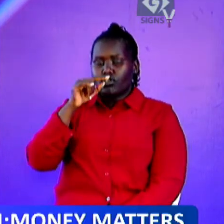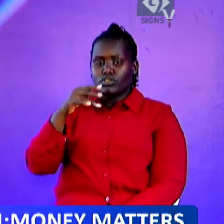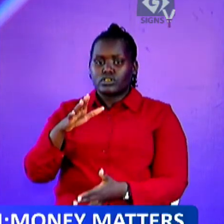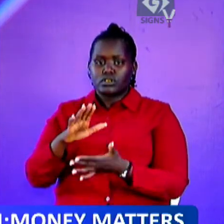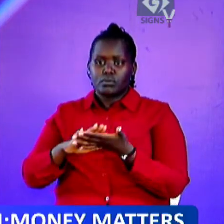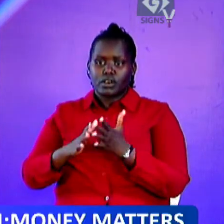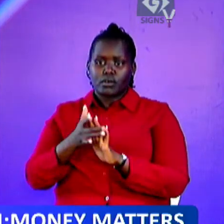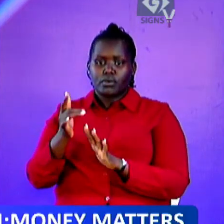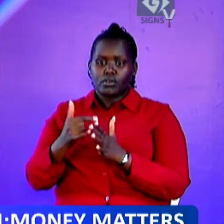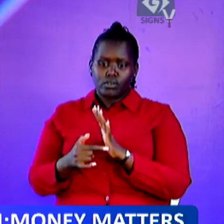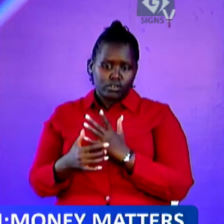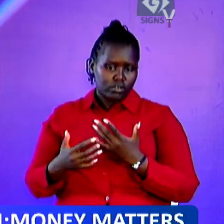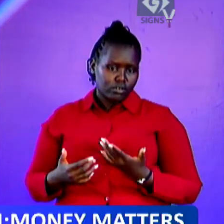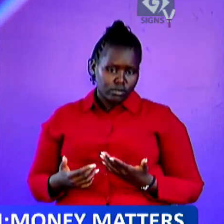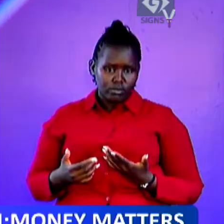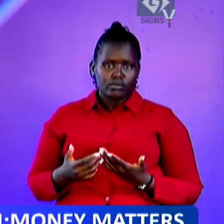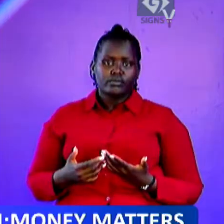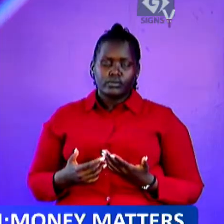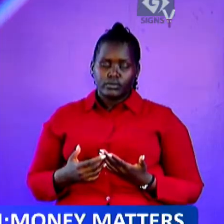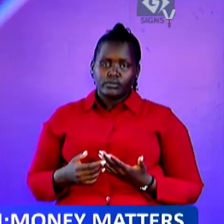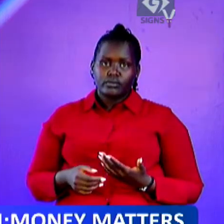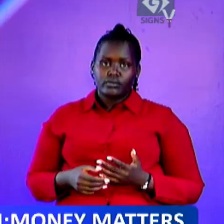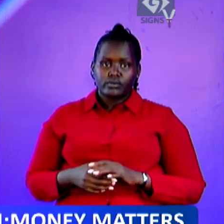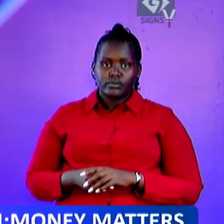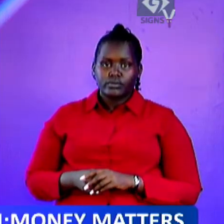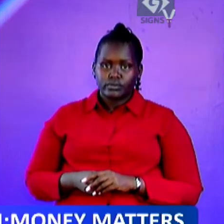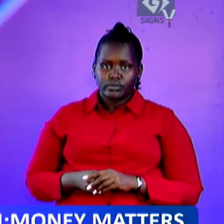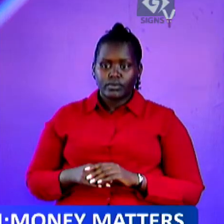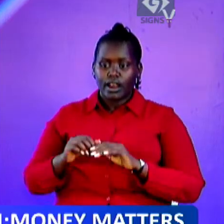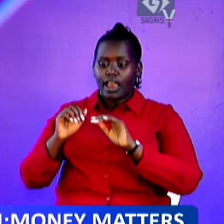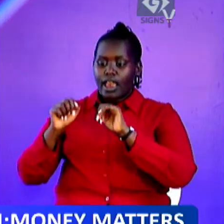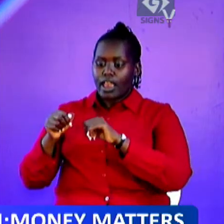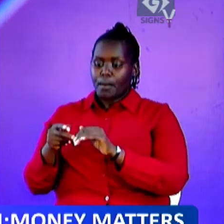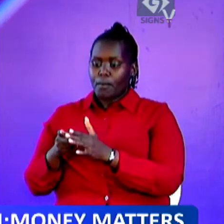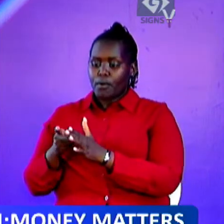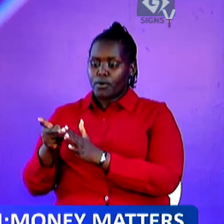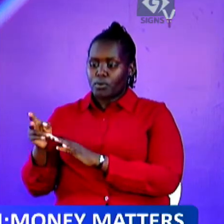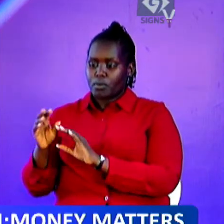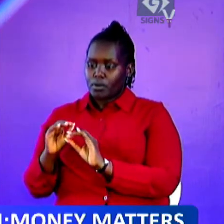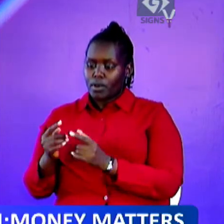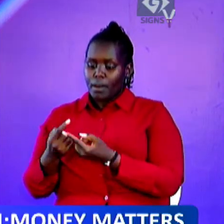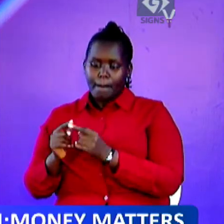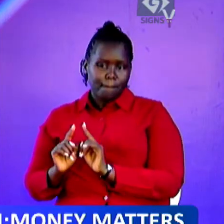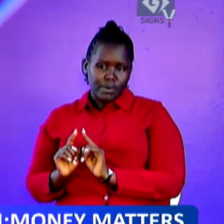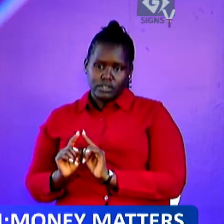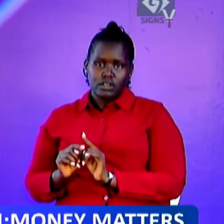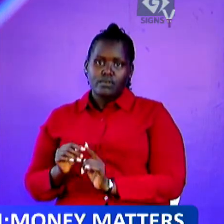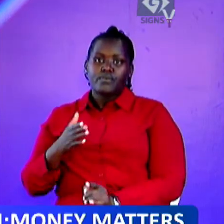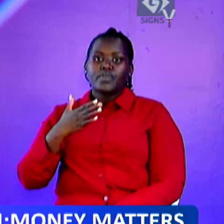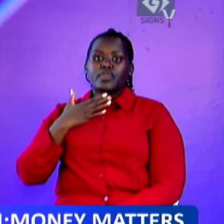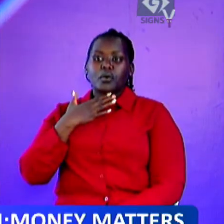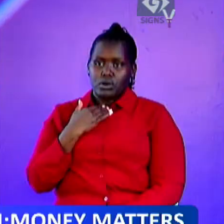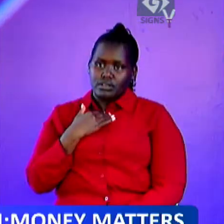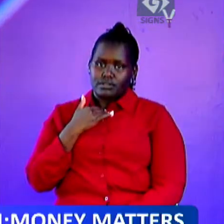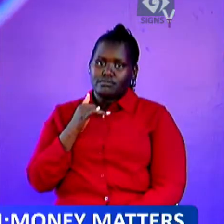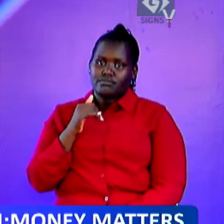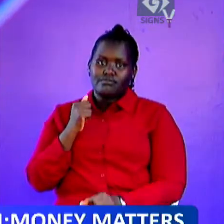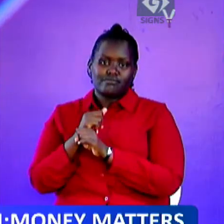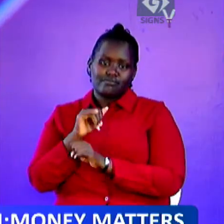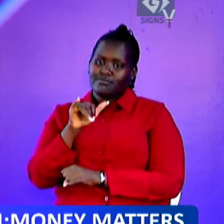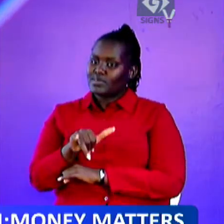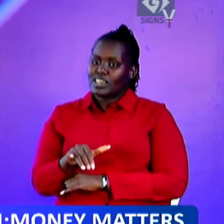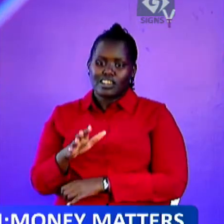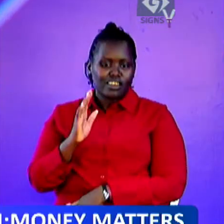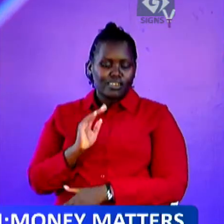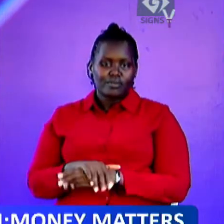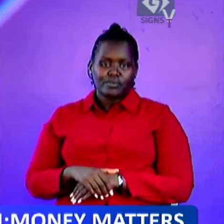it was an issue of not being able to pay. It was more of a willingness. They decided to go that They just decided road. that